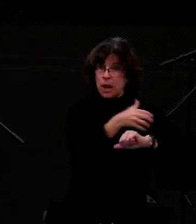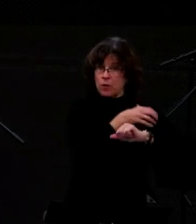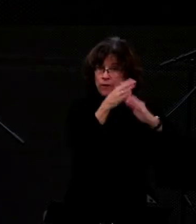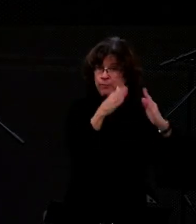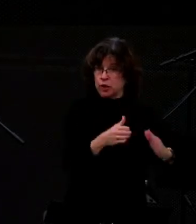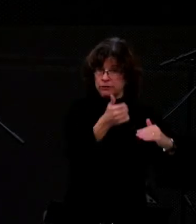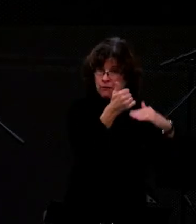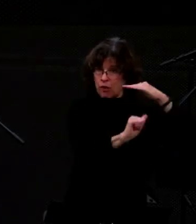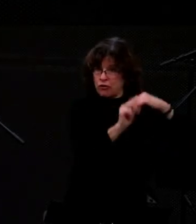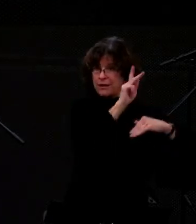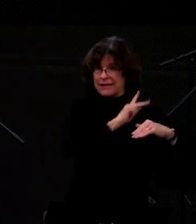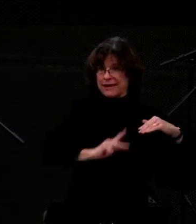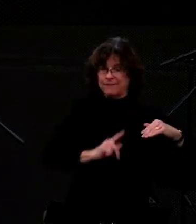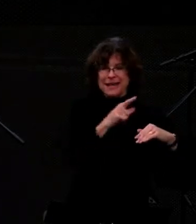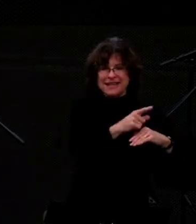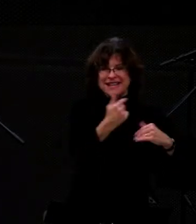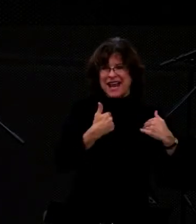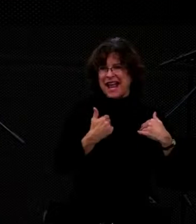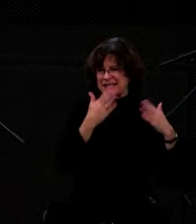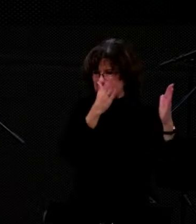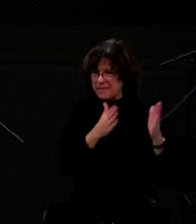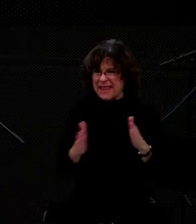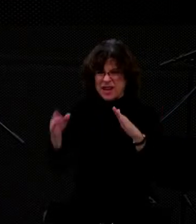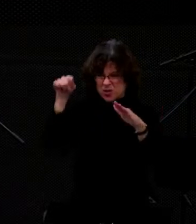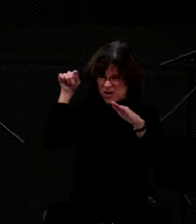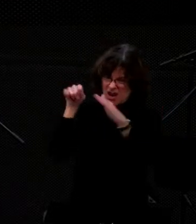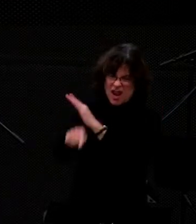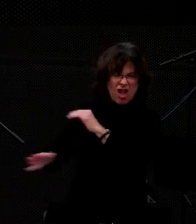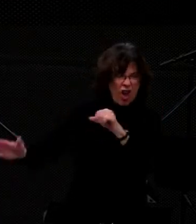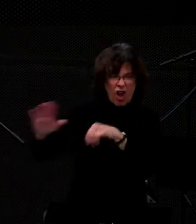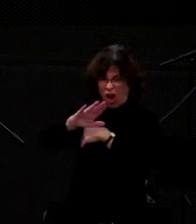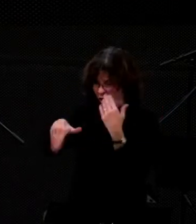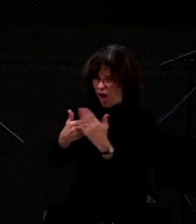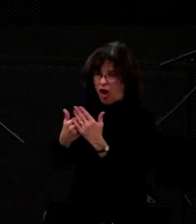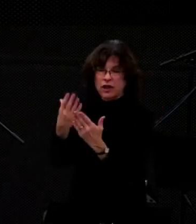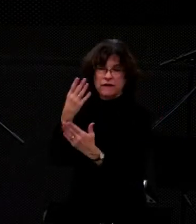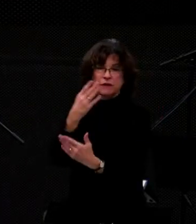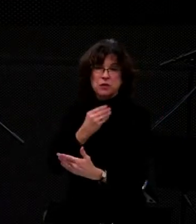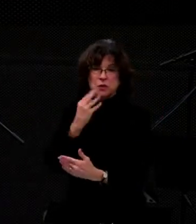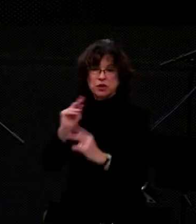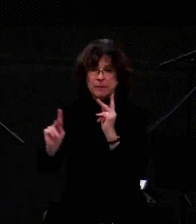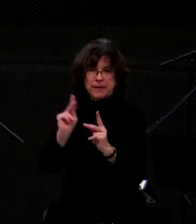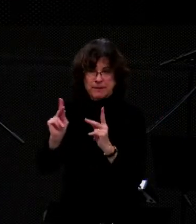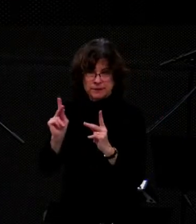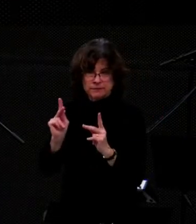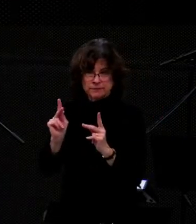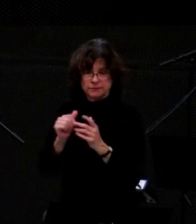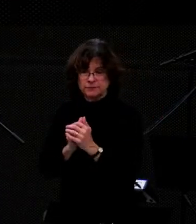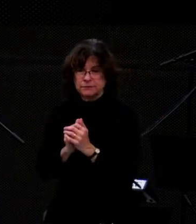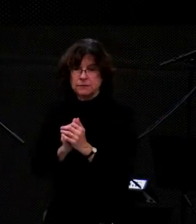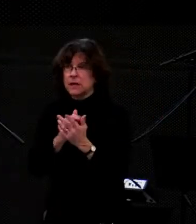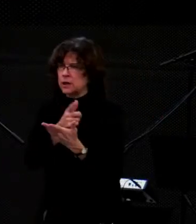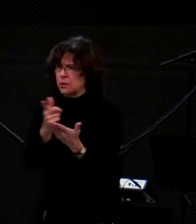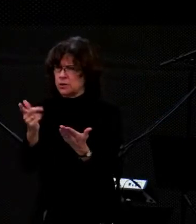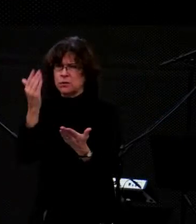race on the 13th day of the 12th month of the 12th reign, or 12th year of the reign of King Ahasuerus. If you're